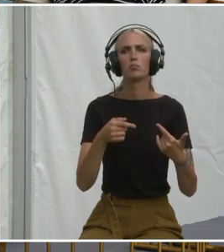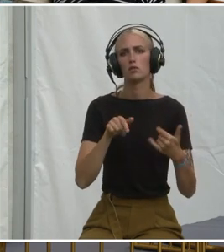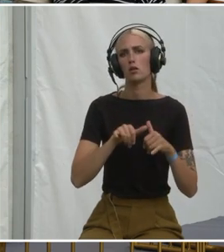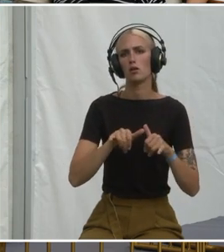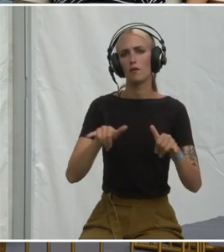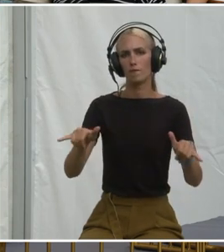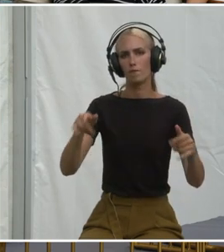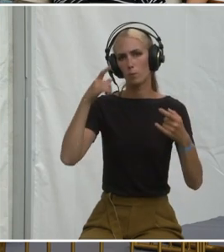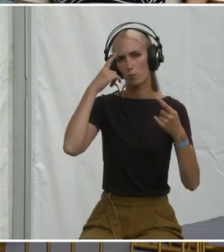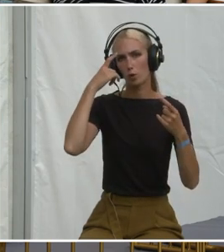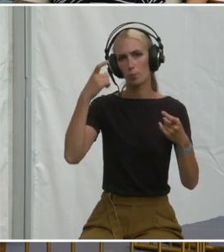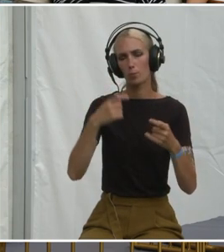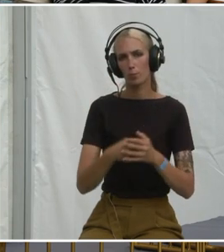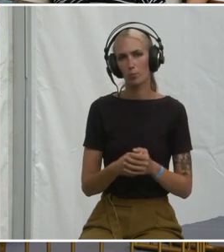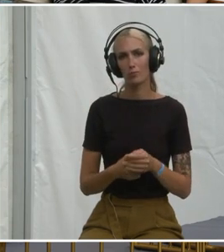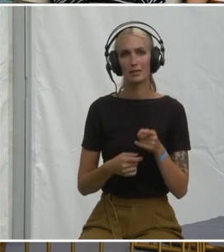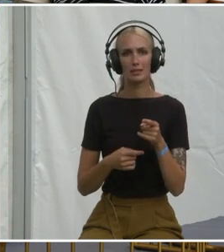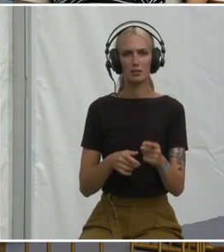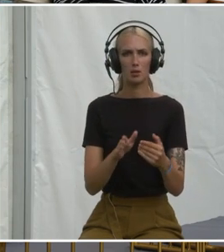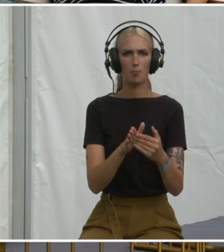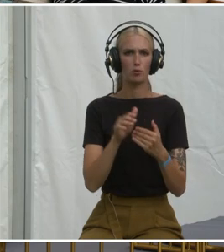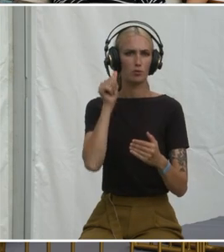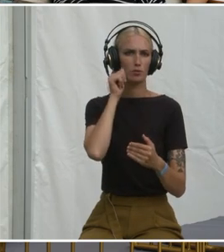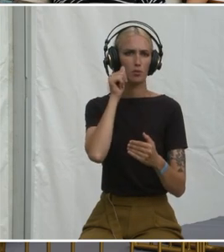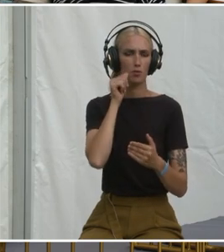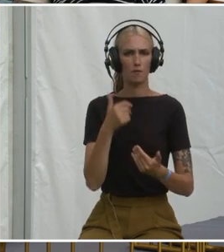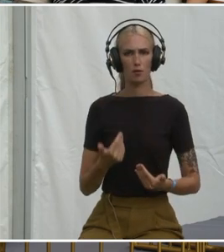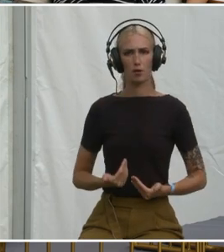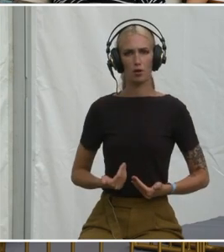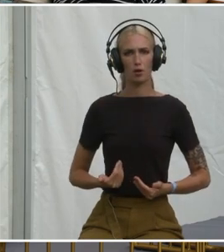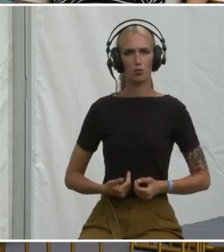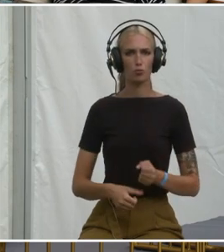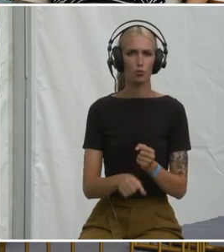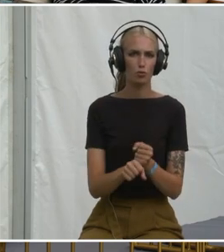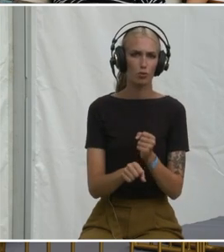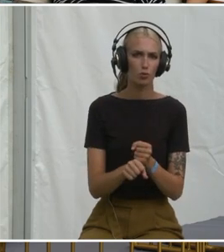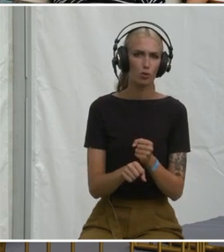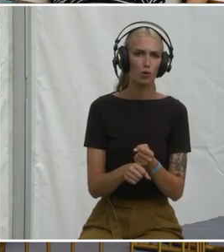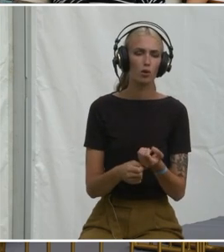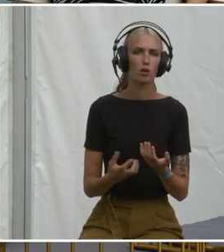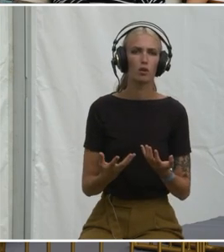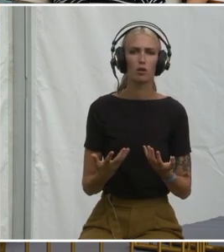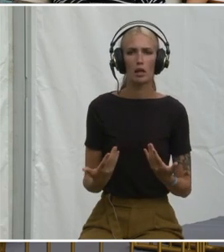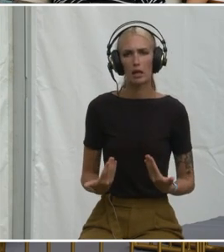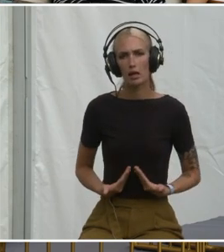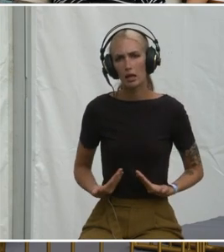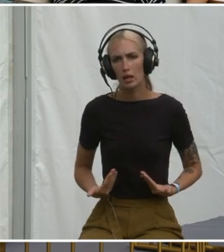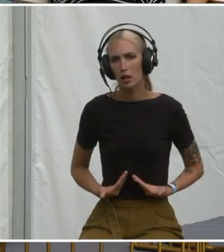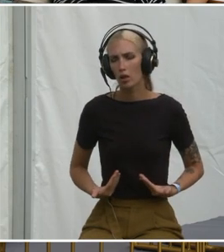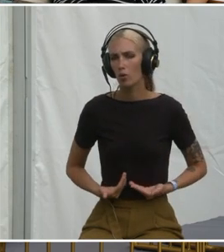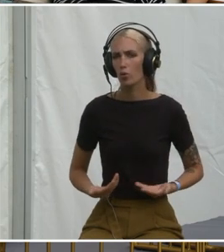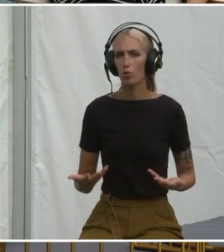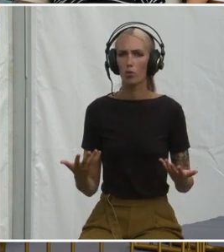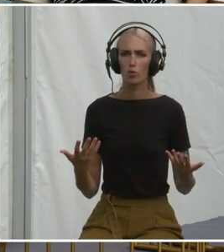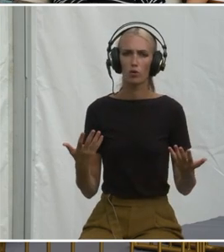was kind of changing our daily practices of employment, daily practices of living, of our